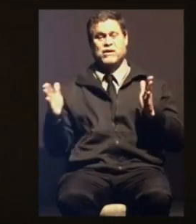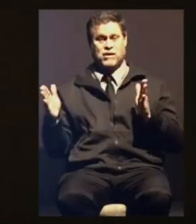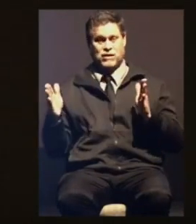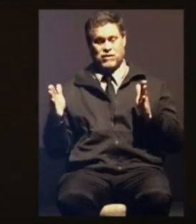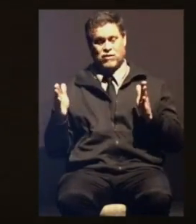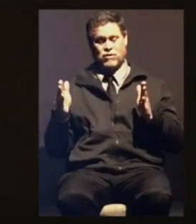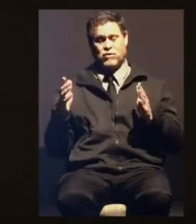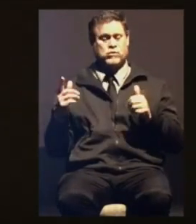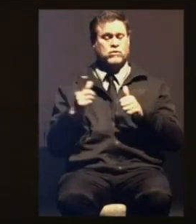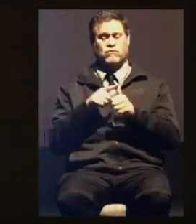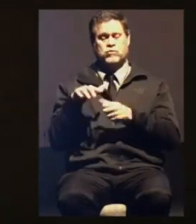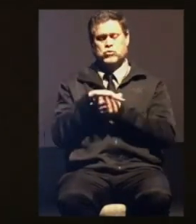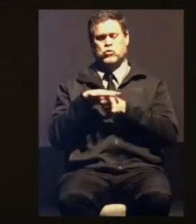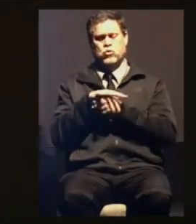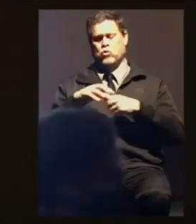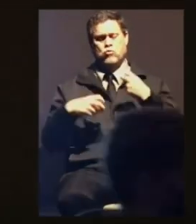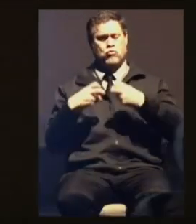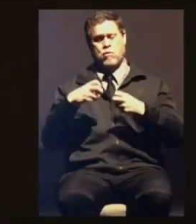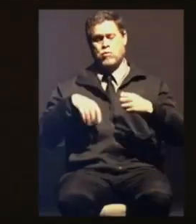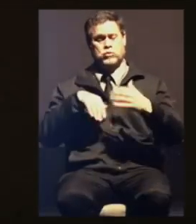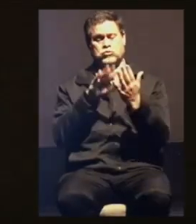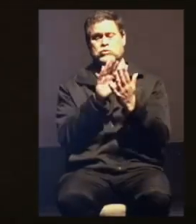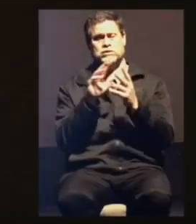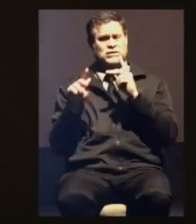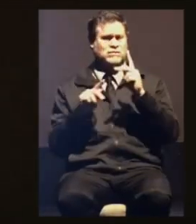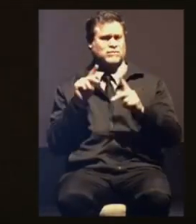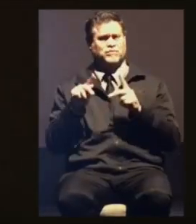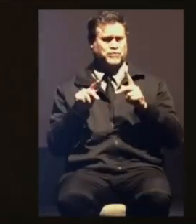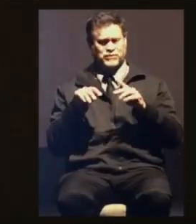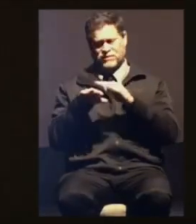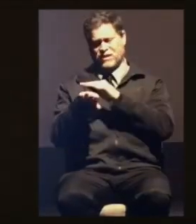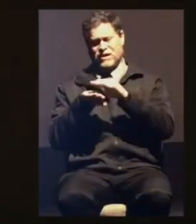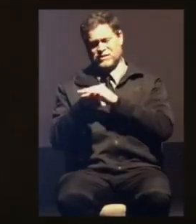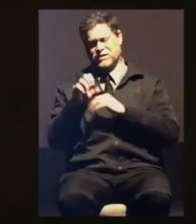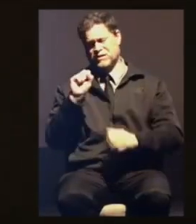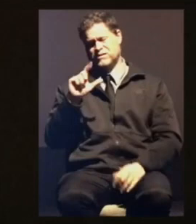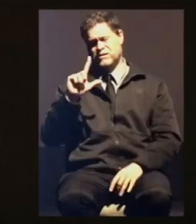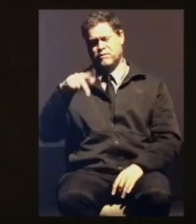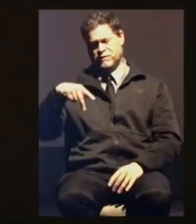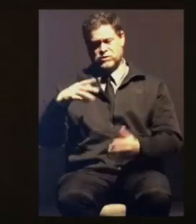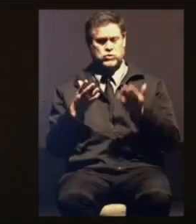our first local problem we want to address? People need access to our SLP